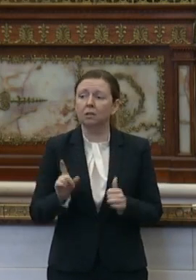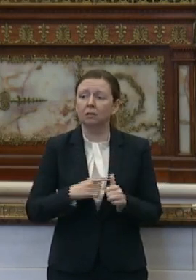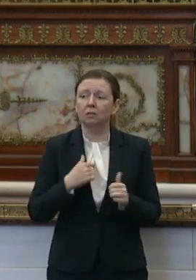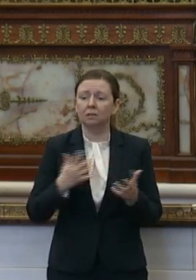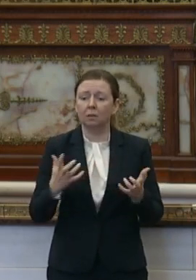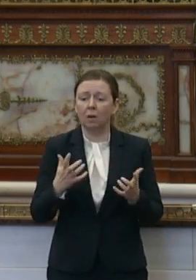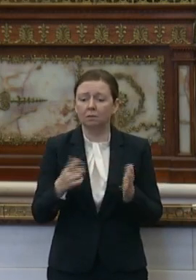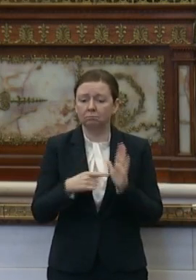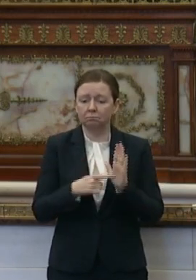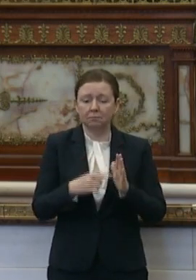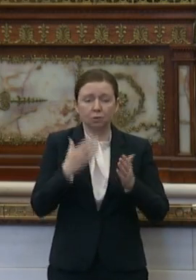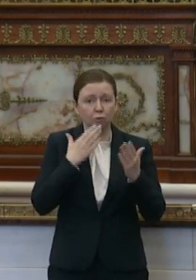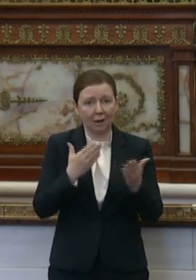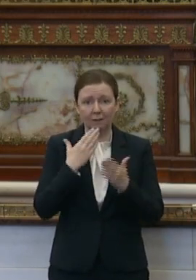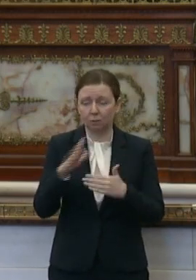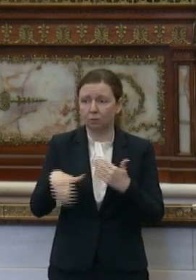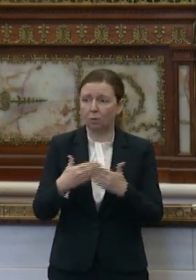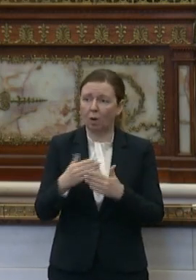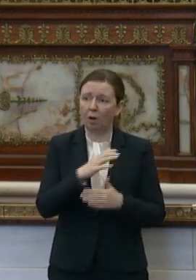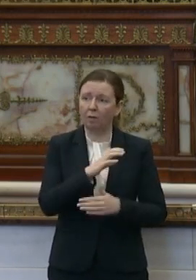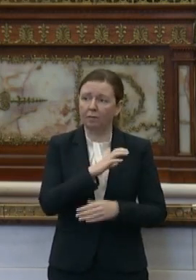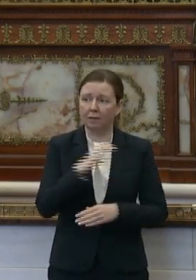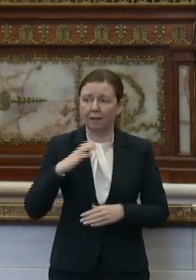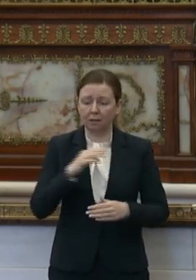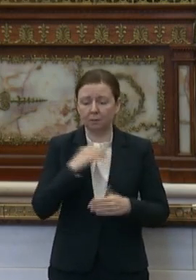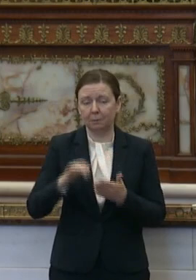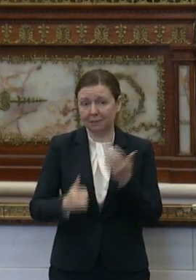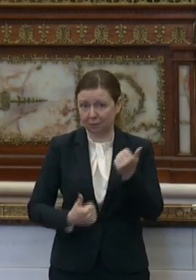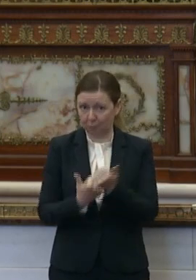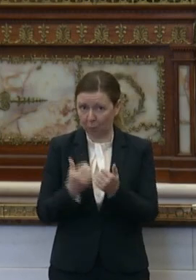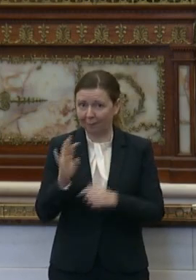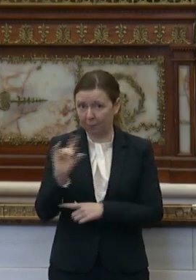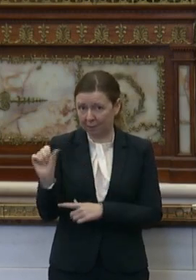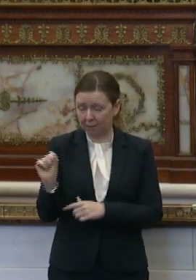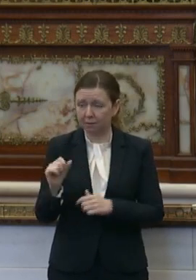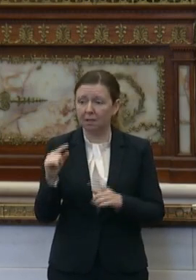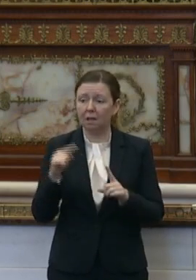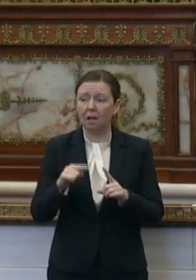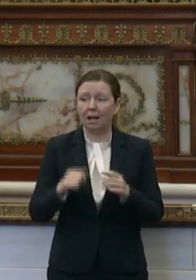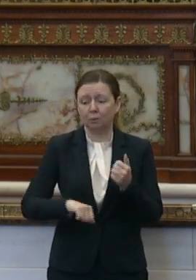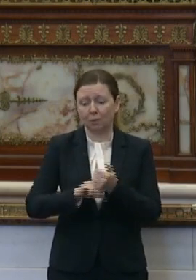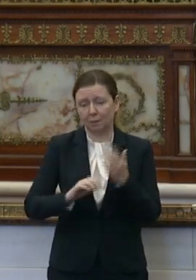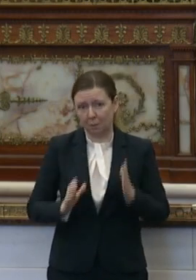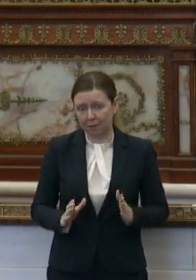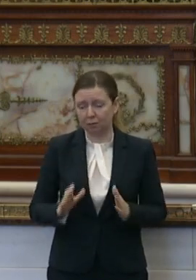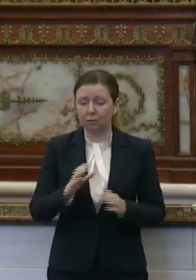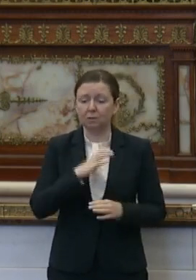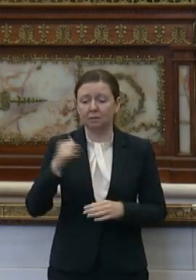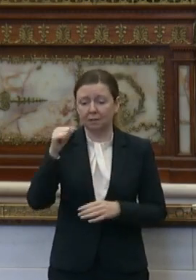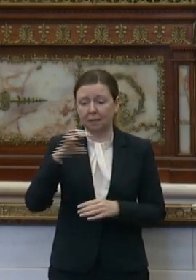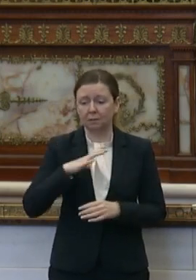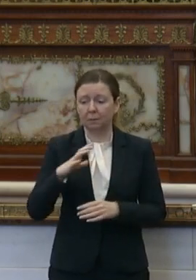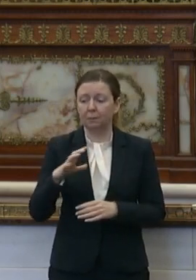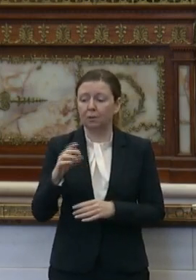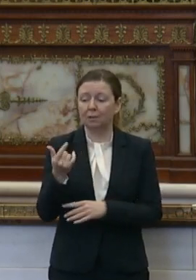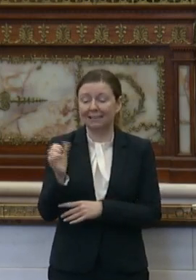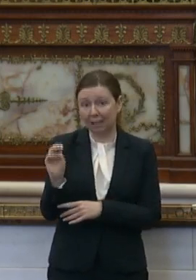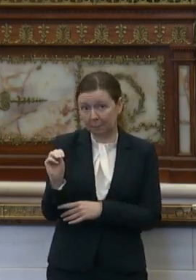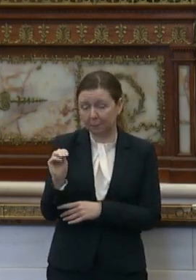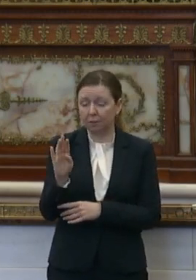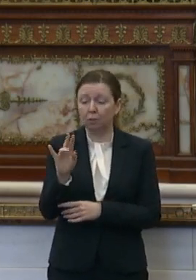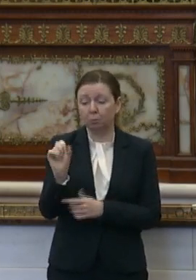like to express gratitude to all the council members who have supported these bills and to the sponsors, especially council member Jim